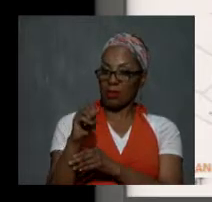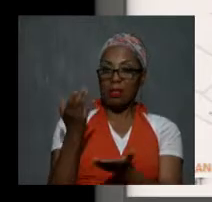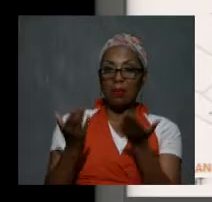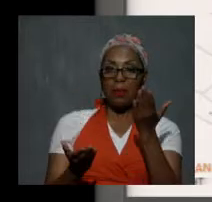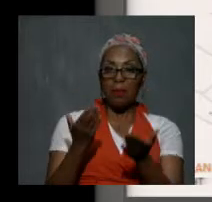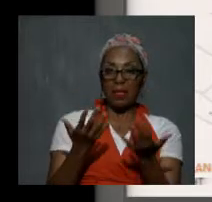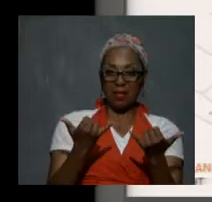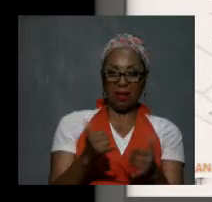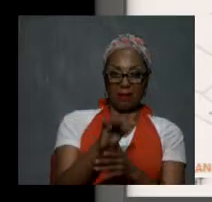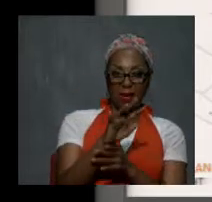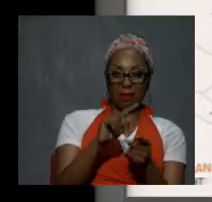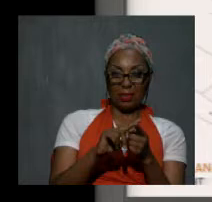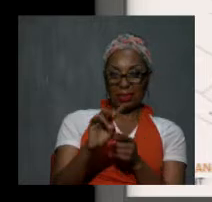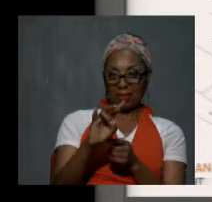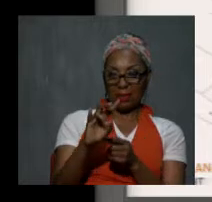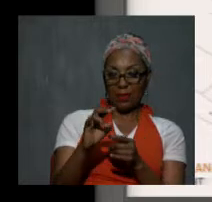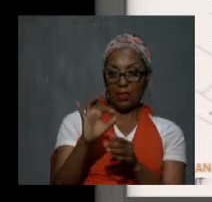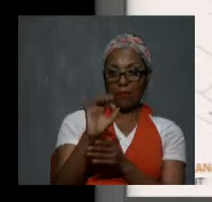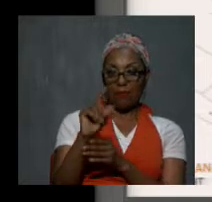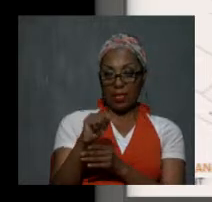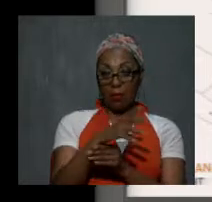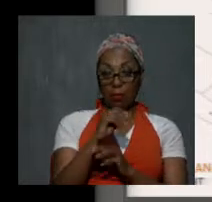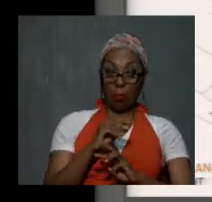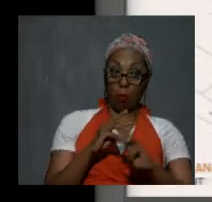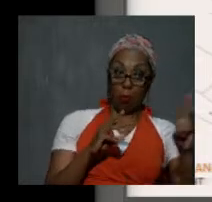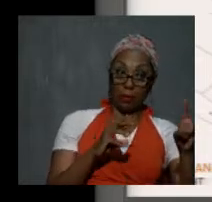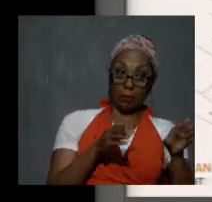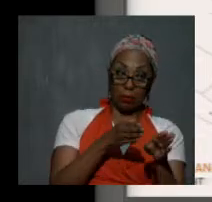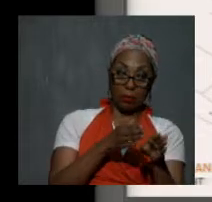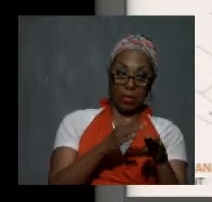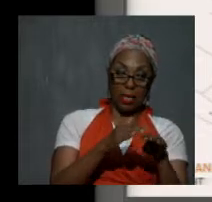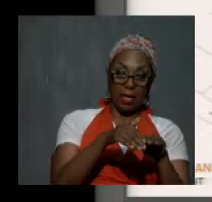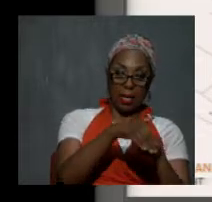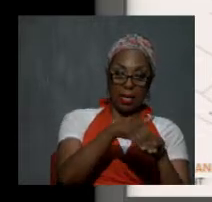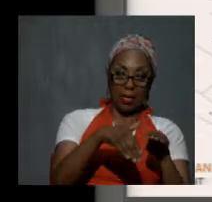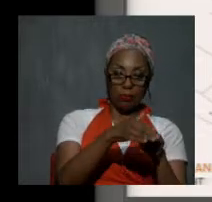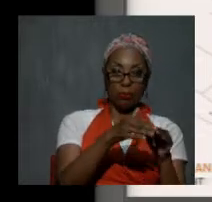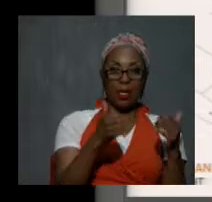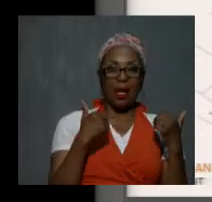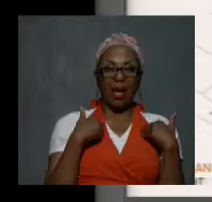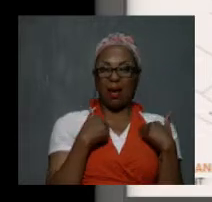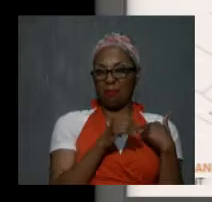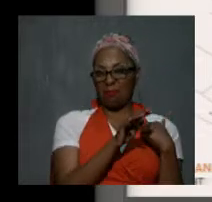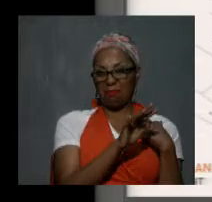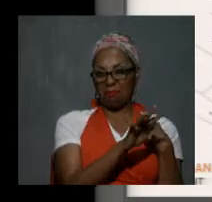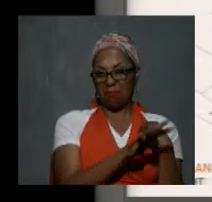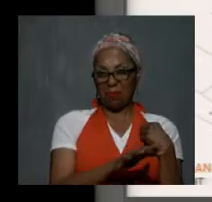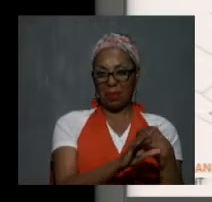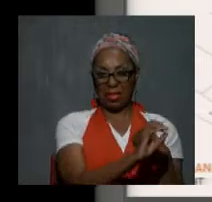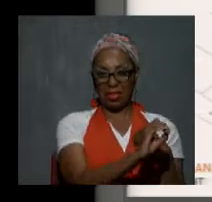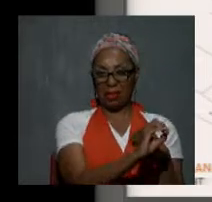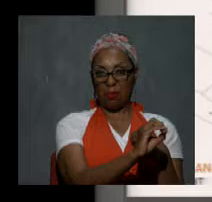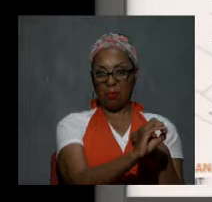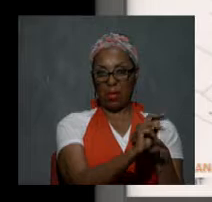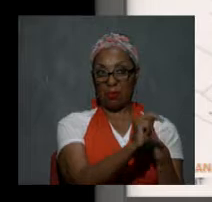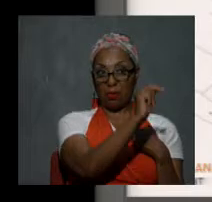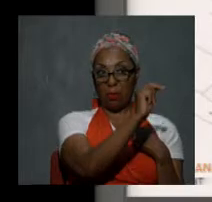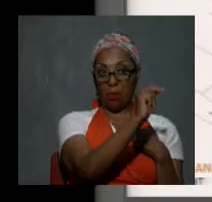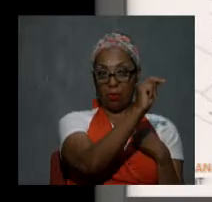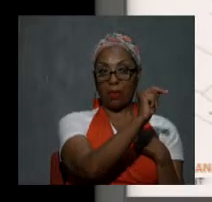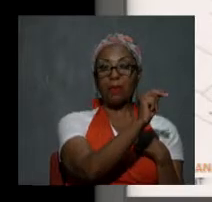5 to 7 feet. And on the western edge, there's anywhere from 0 at the north